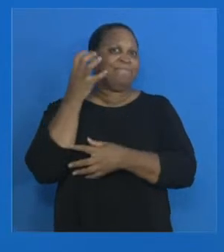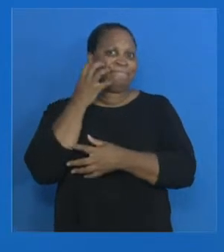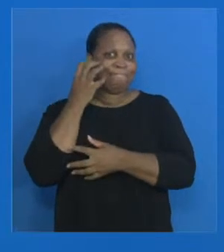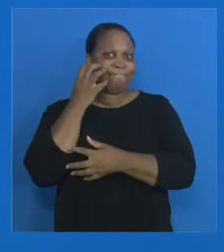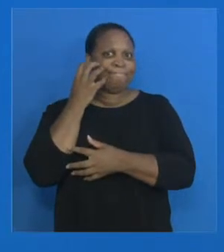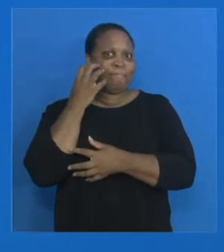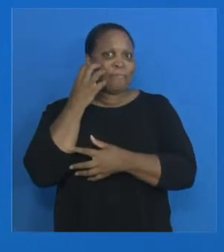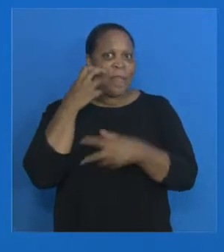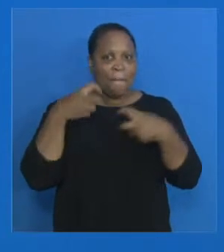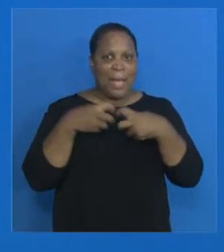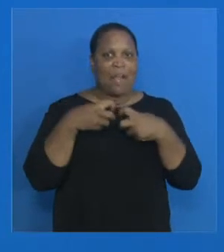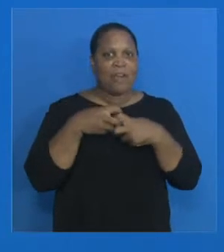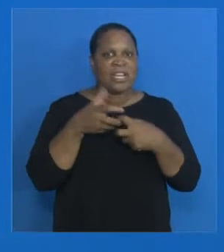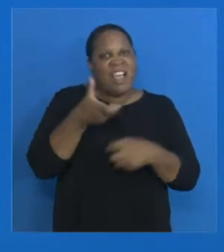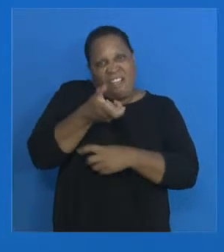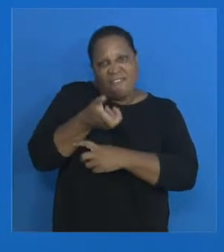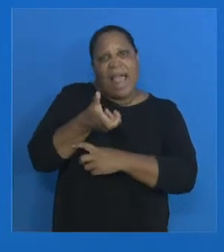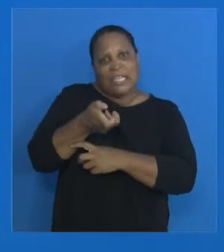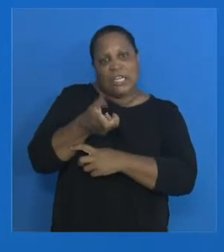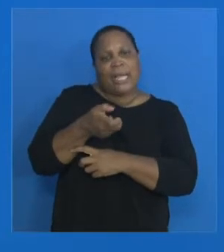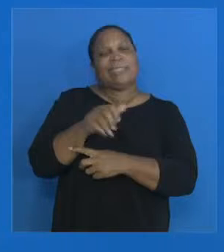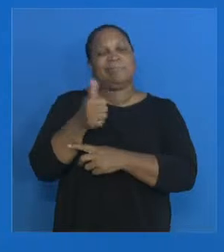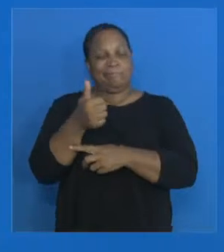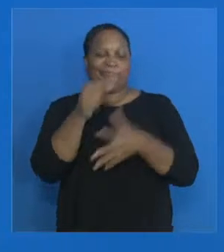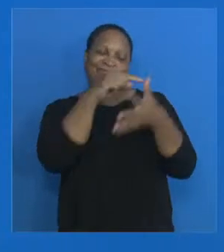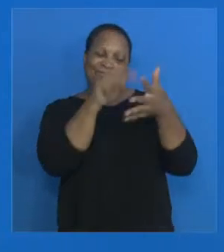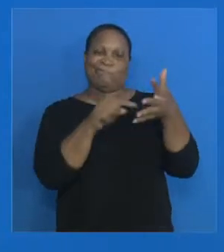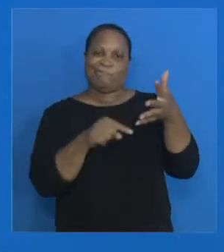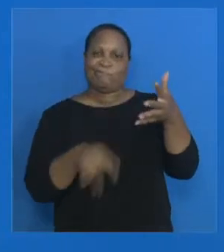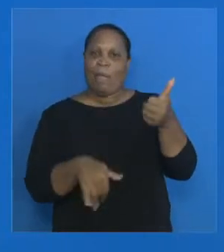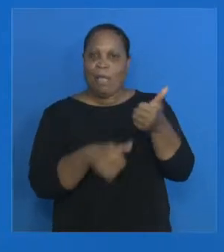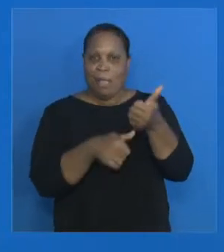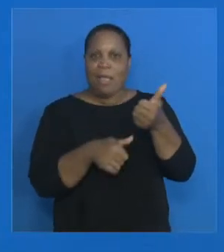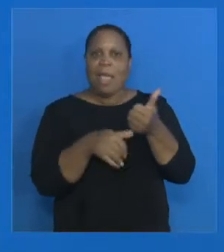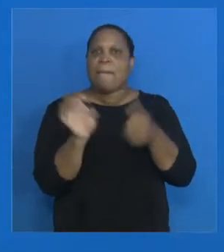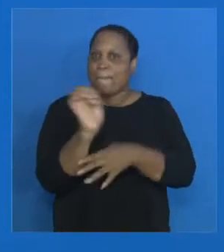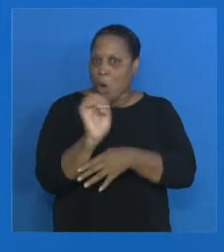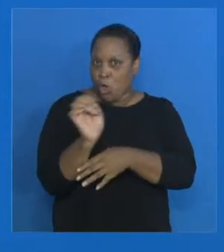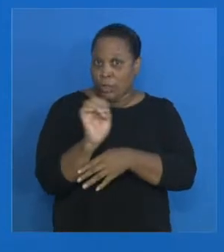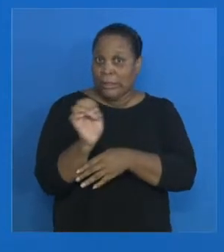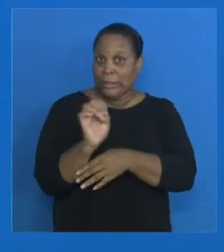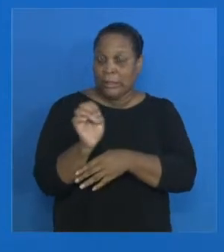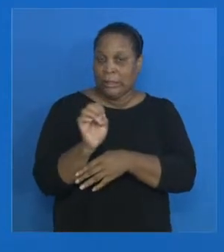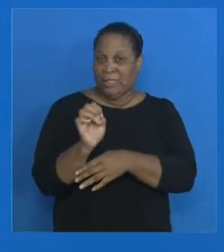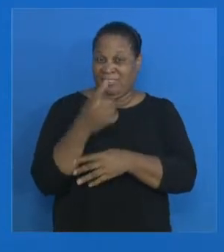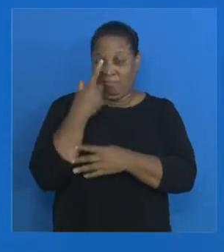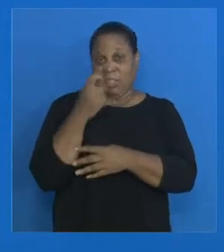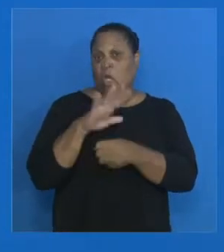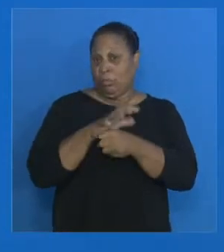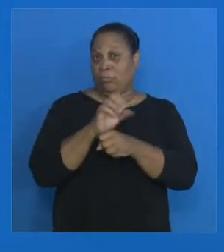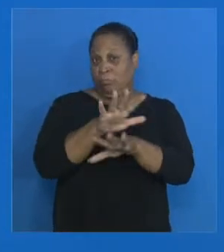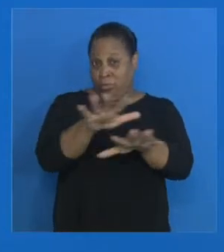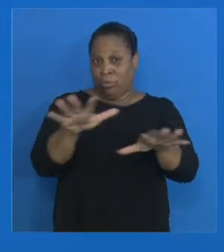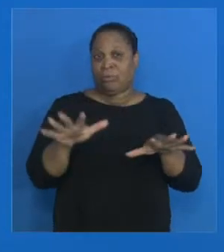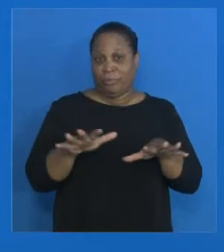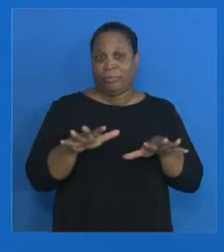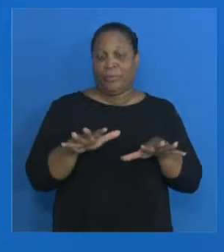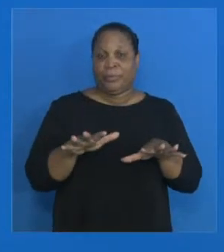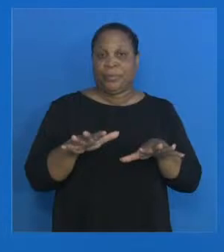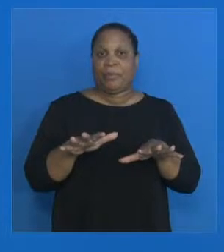packs, flashlights, and other key items to aid in an emergency. Because of the COVID-19